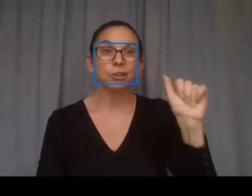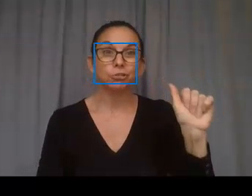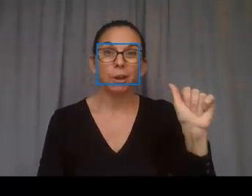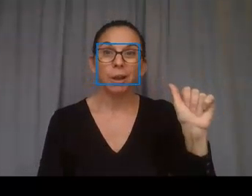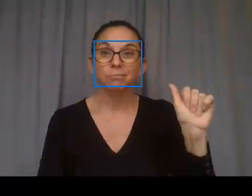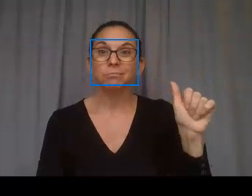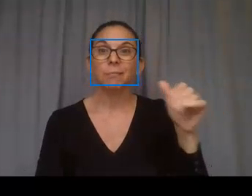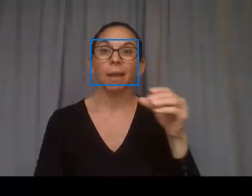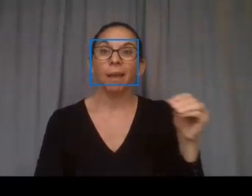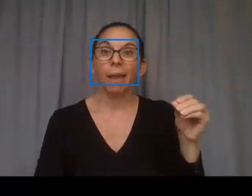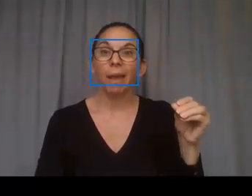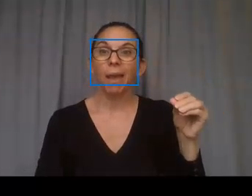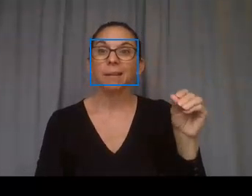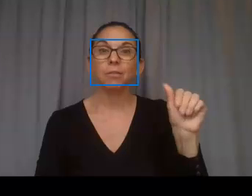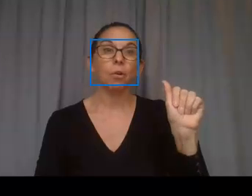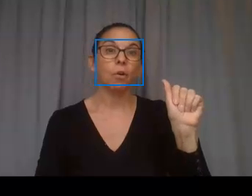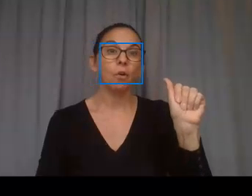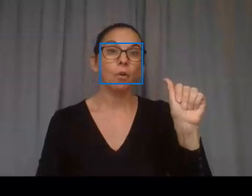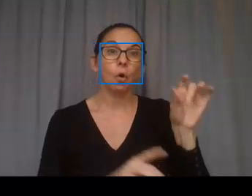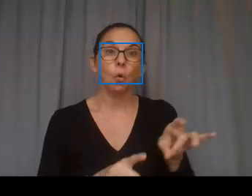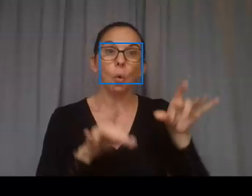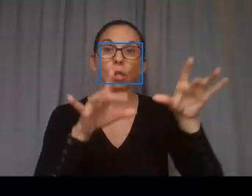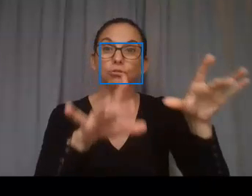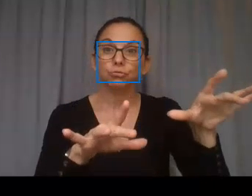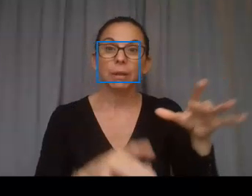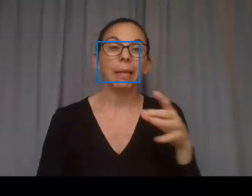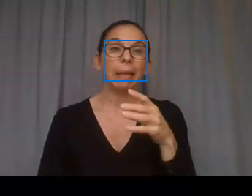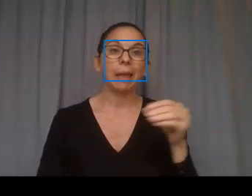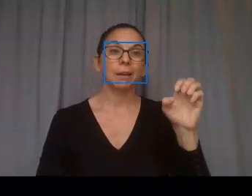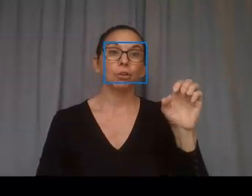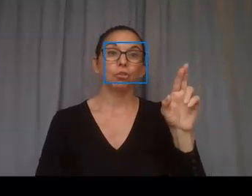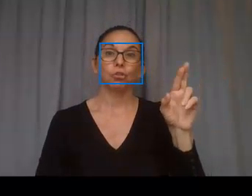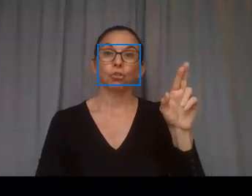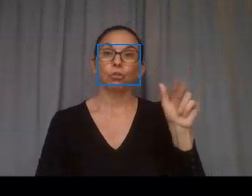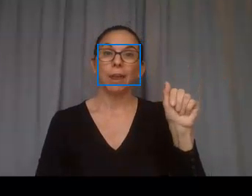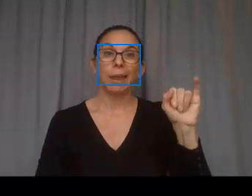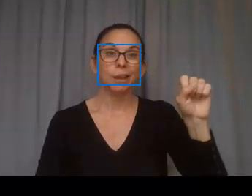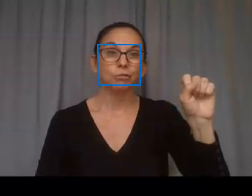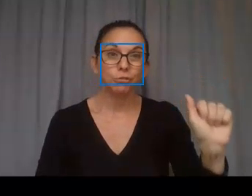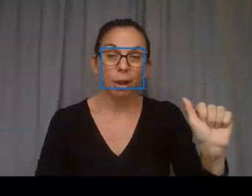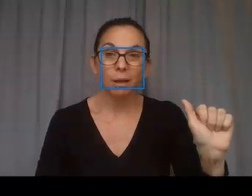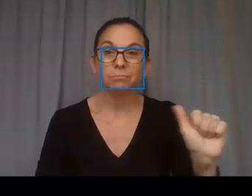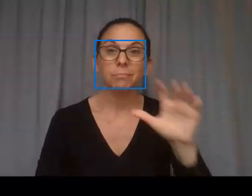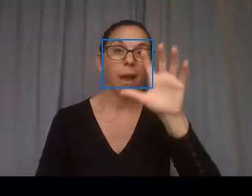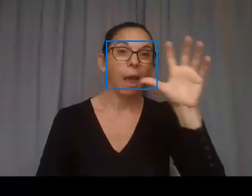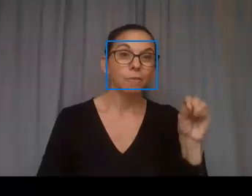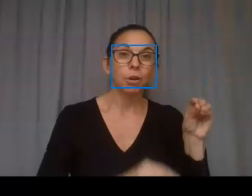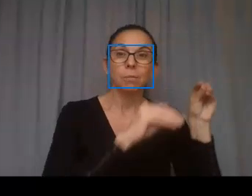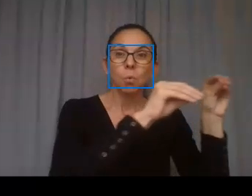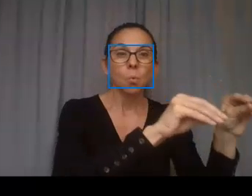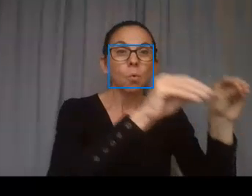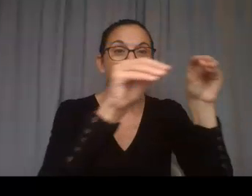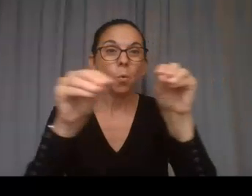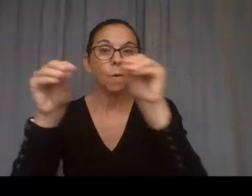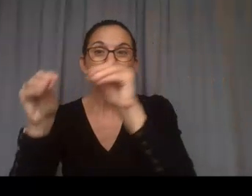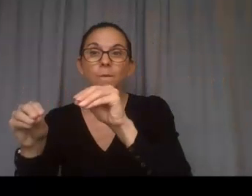these migration herds, these animal migrations from continent to continent, as well as ripening